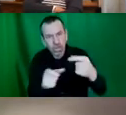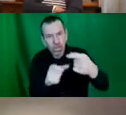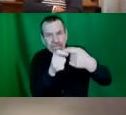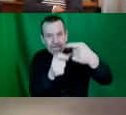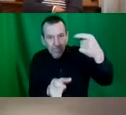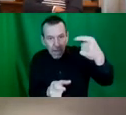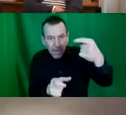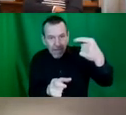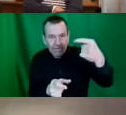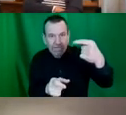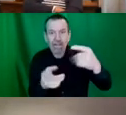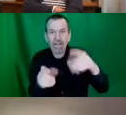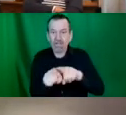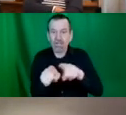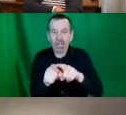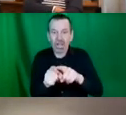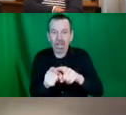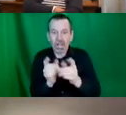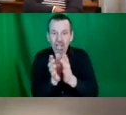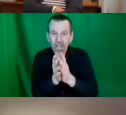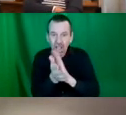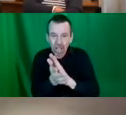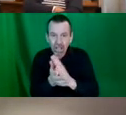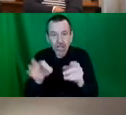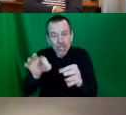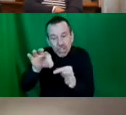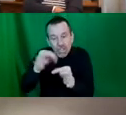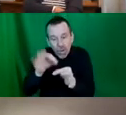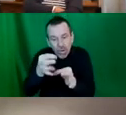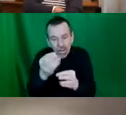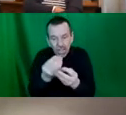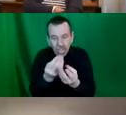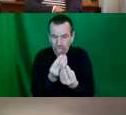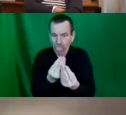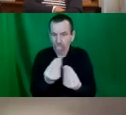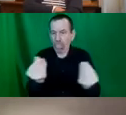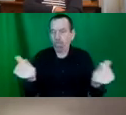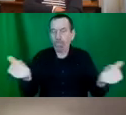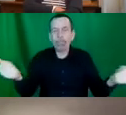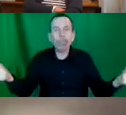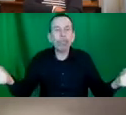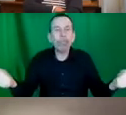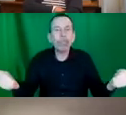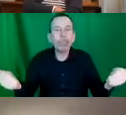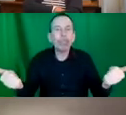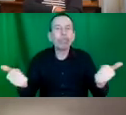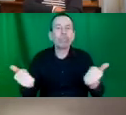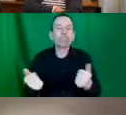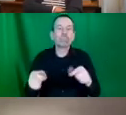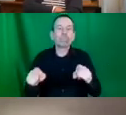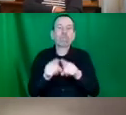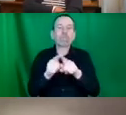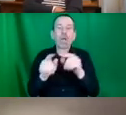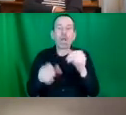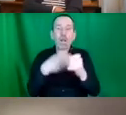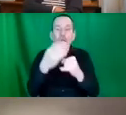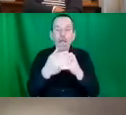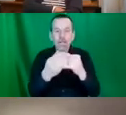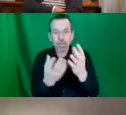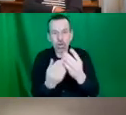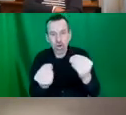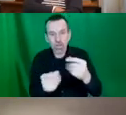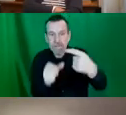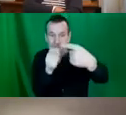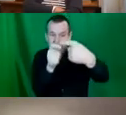and vulnerable. The sewing deteriorated, but several fragments remain, including evidence of end bands. There were losses to the spine